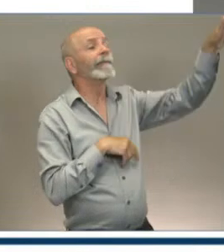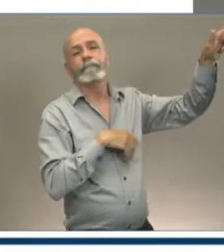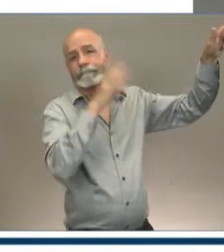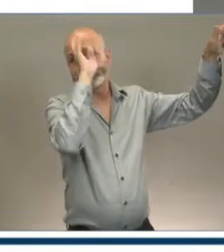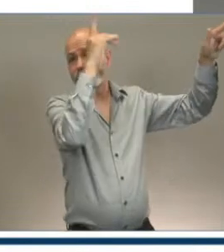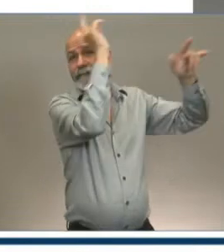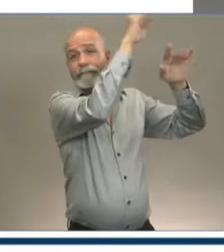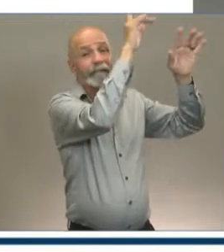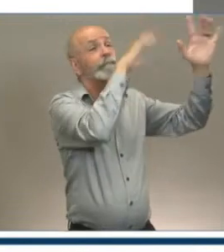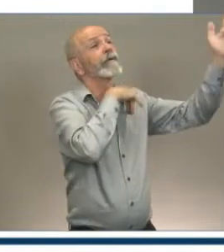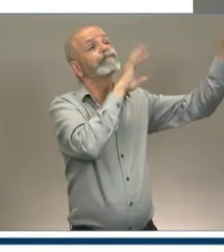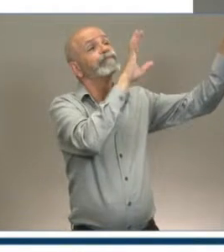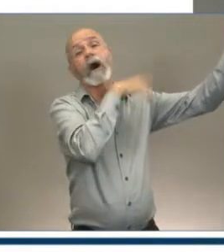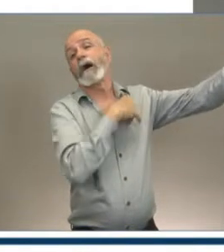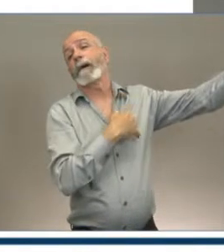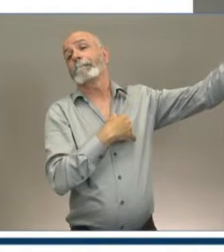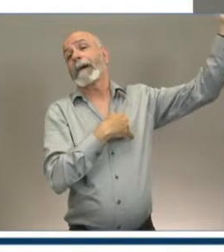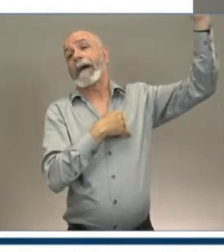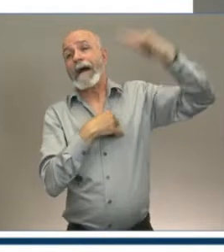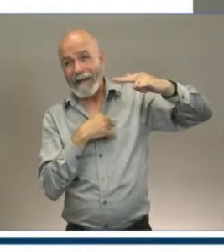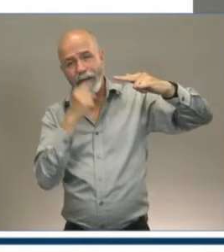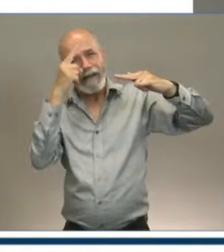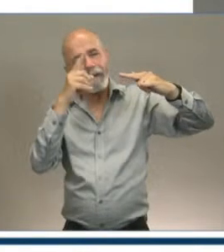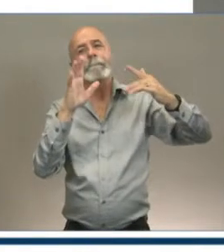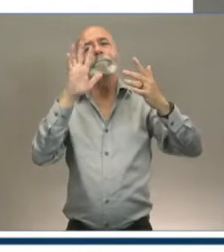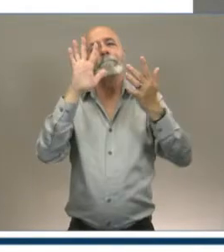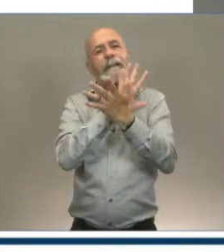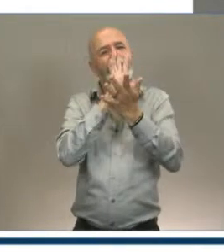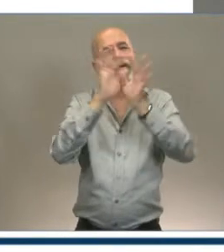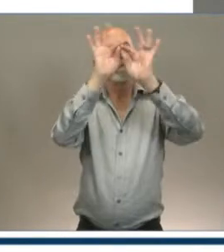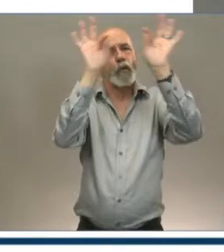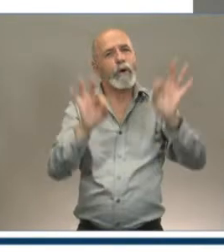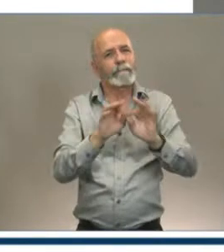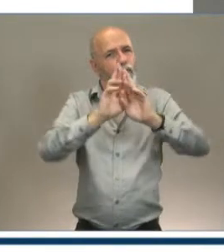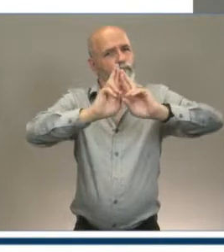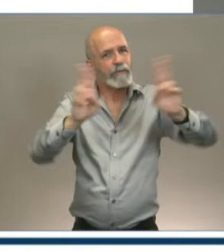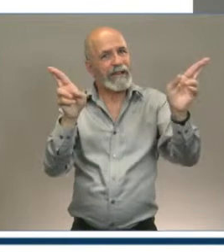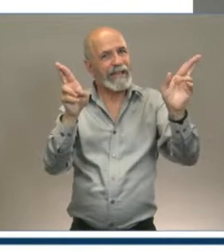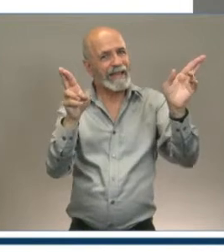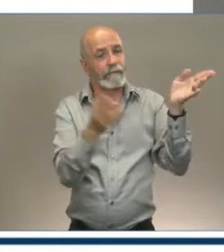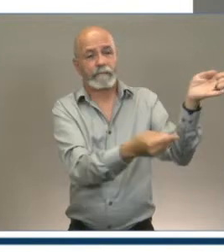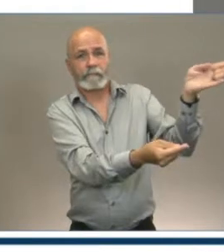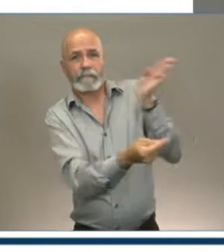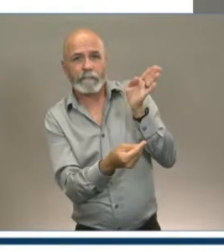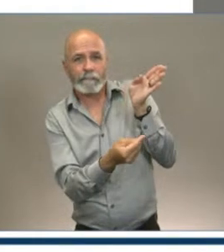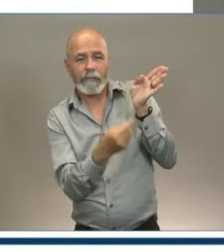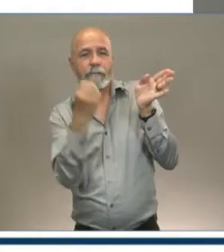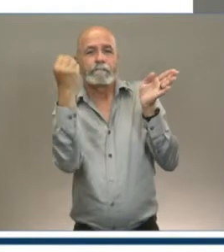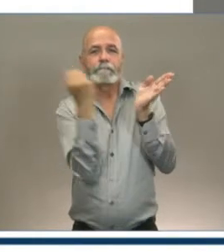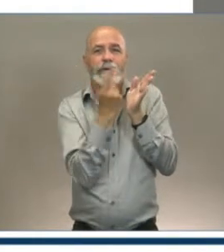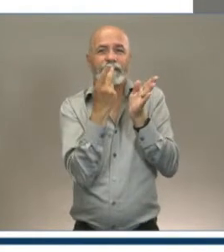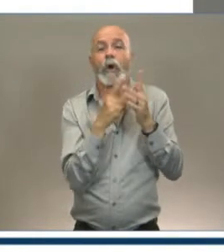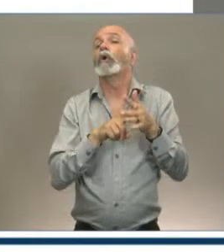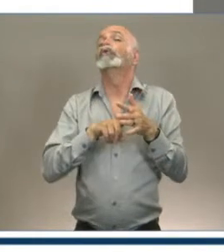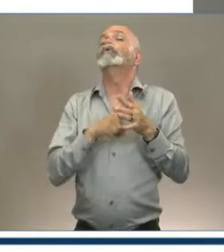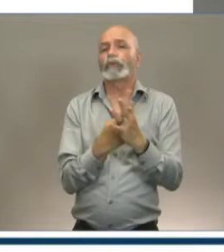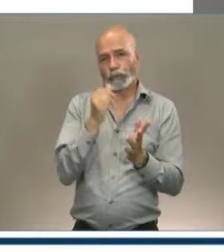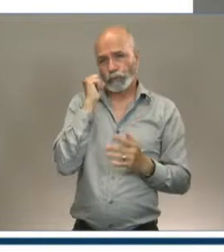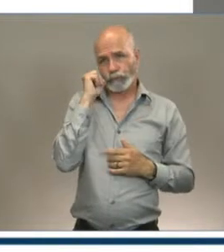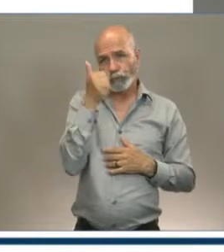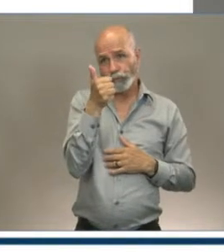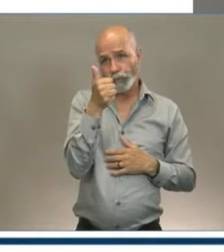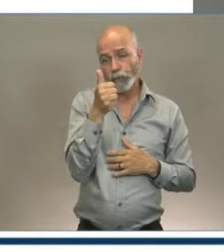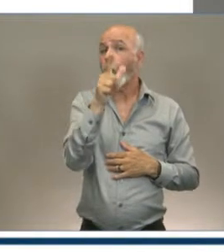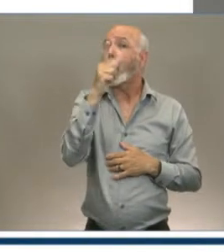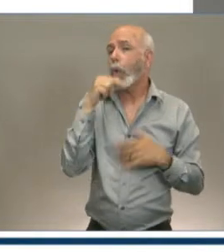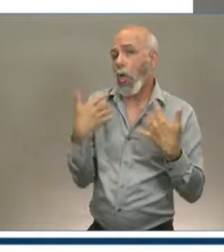appropriate approval and documentation. Starting tomorrow morning, permanent residents who apply via the Nova Scotia